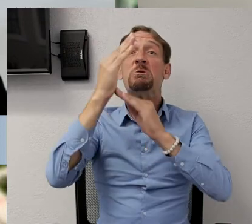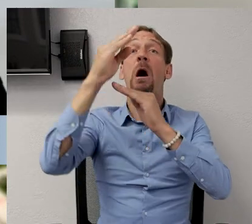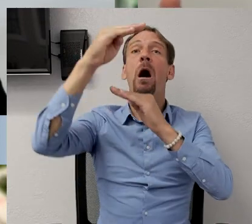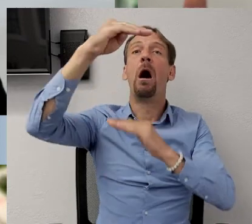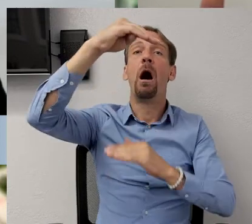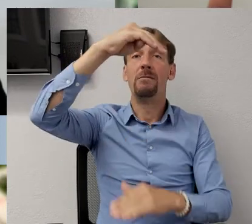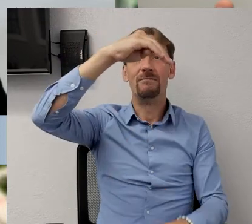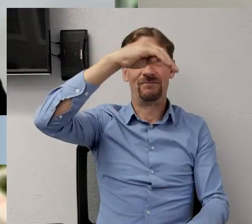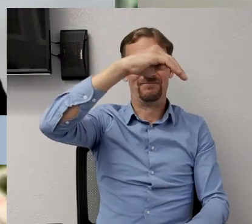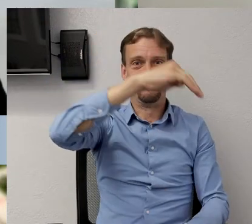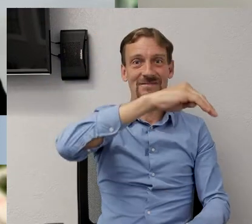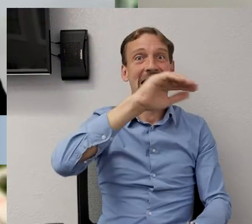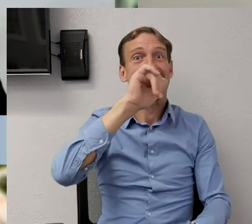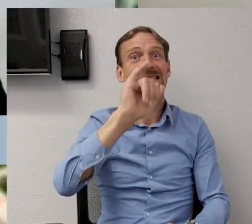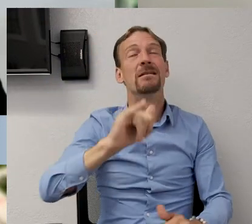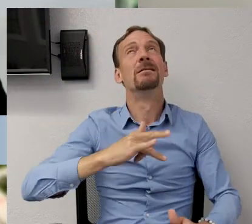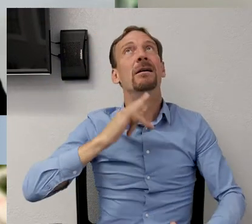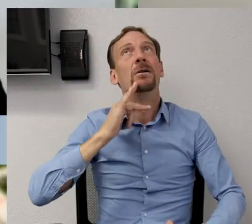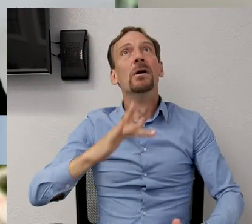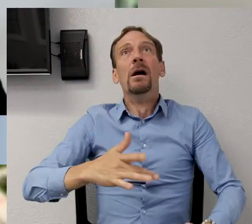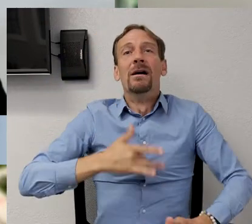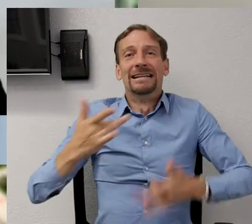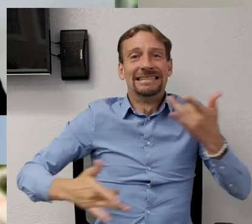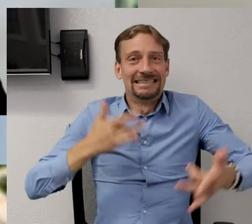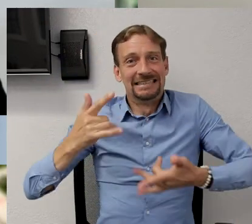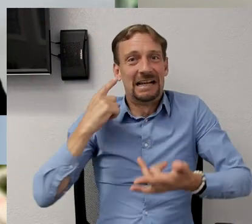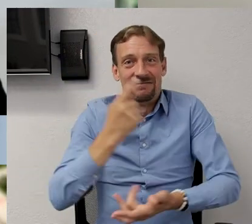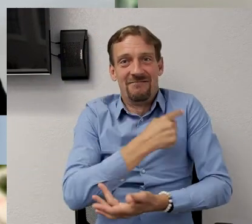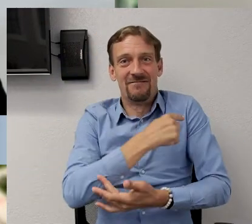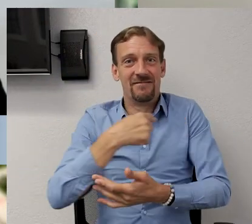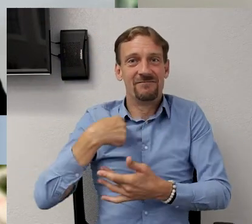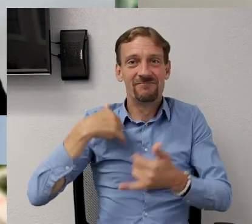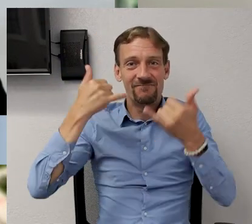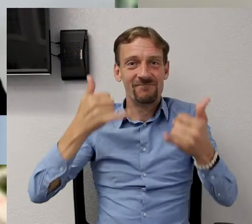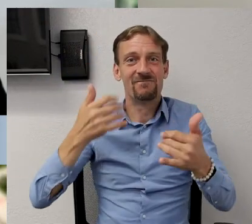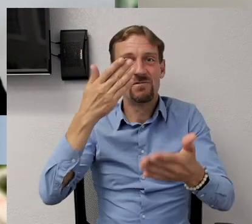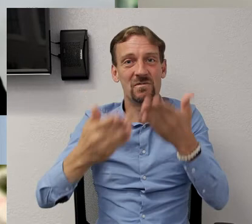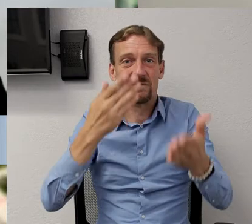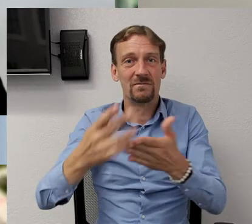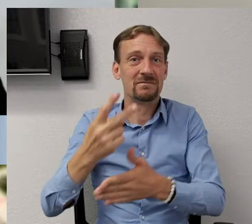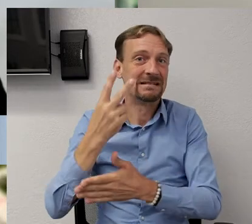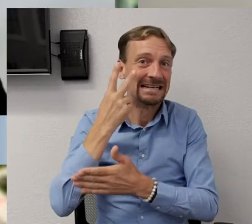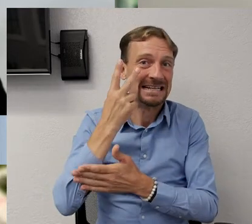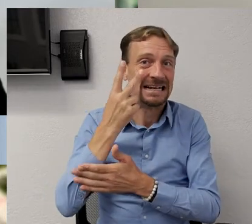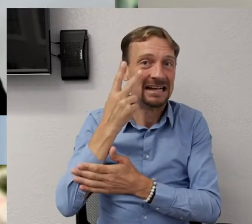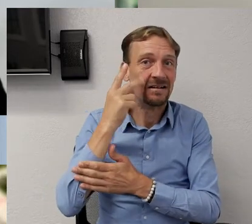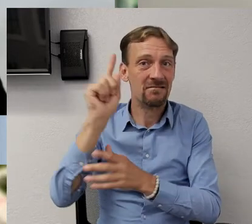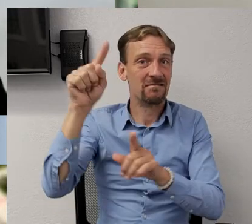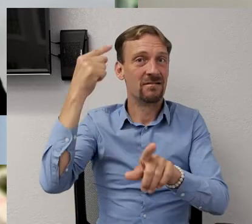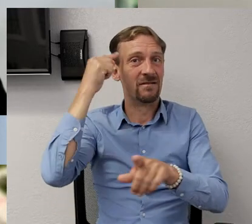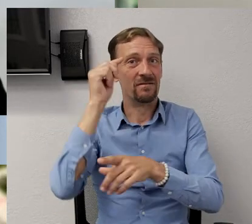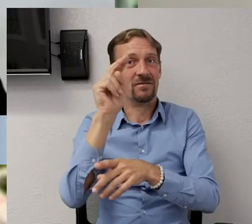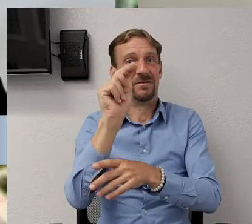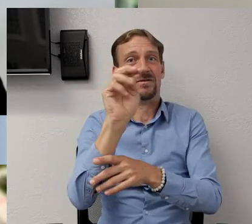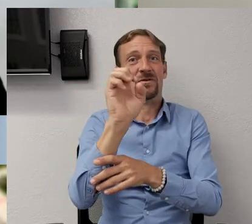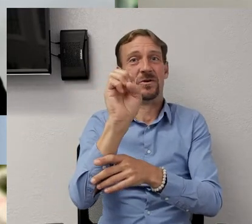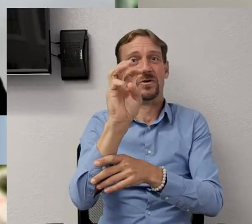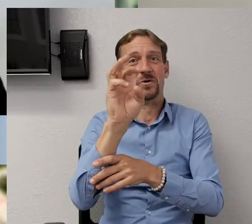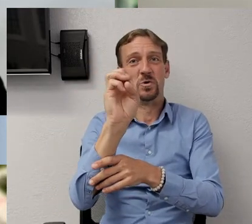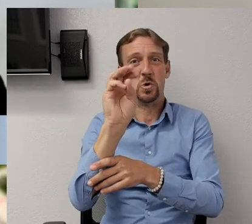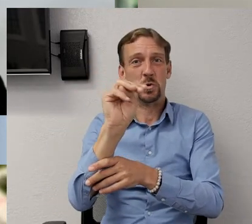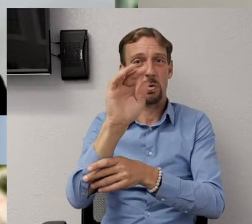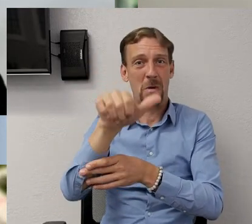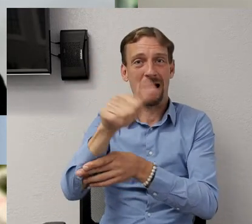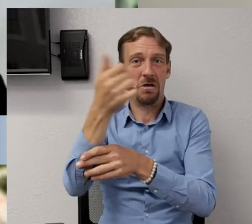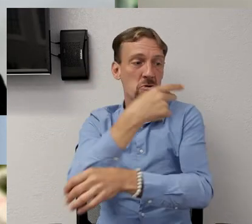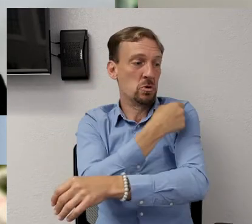promising. Like many hospitals across the country, and what you might have heard Governor Newsom talking about, like those other